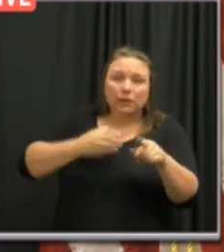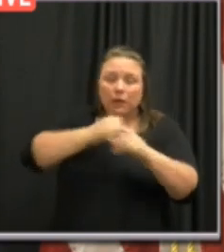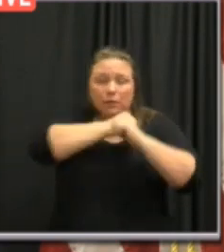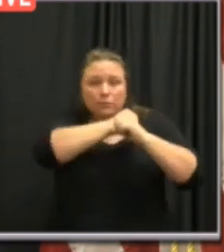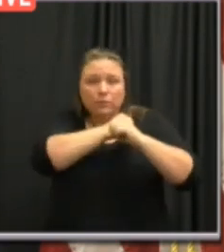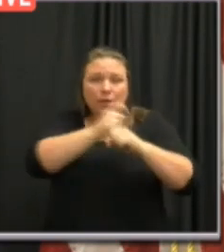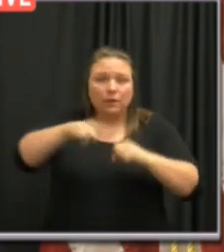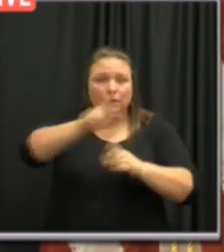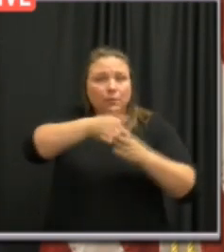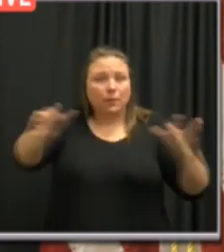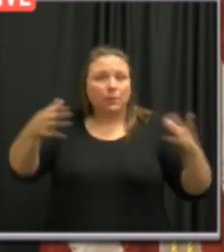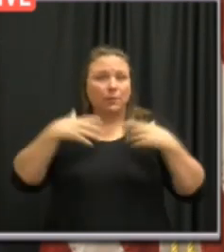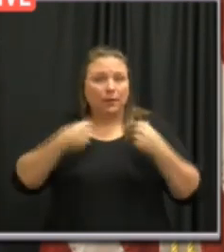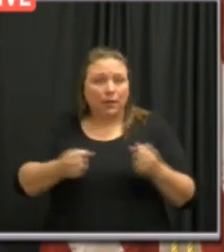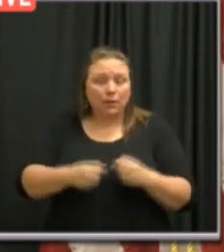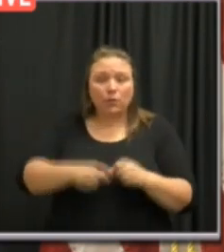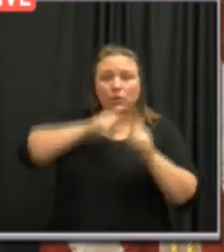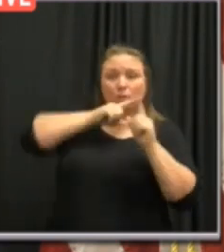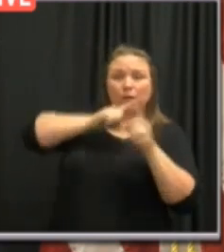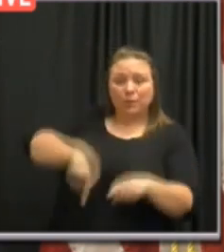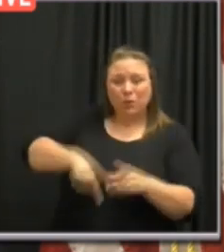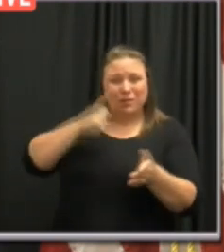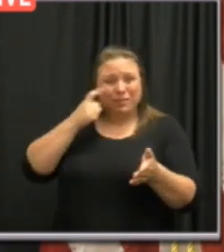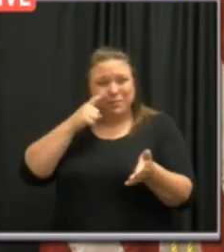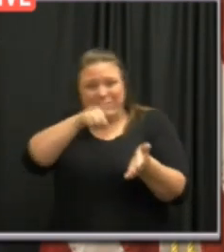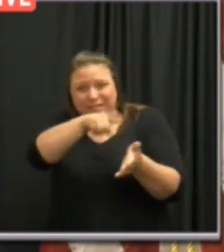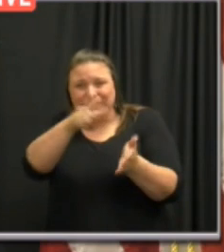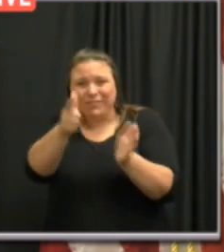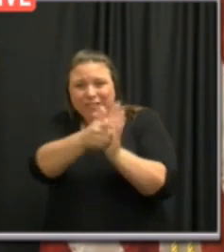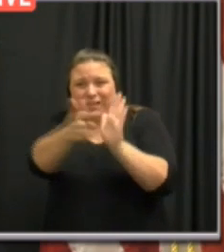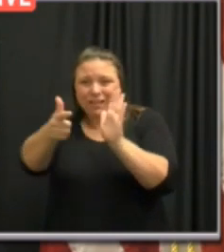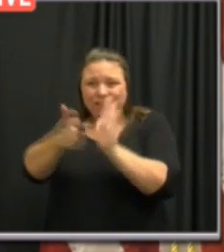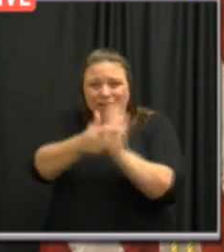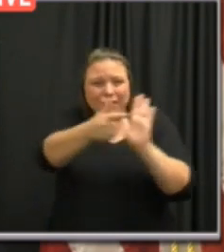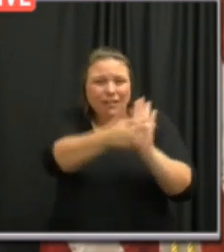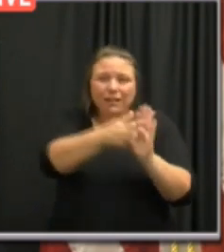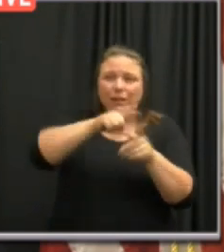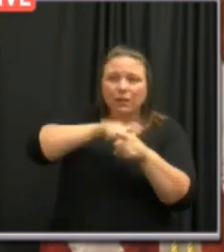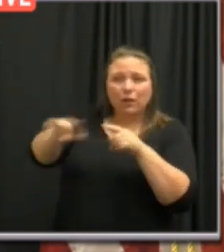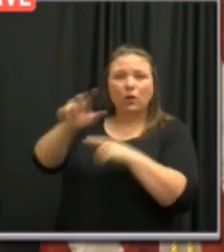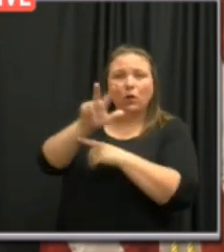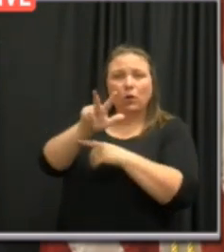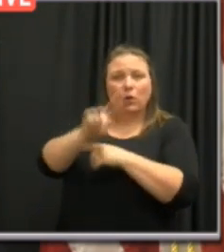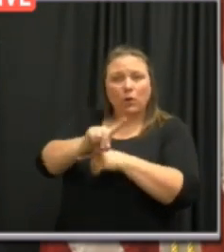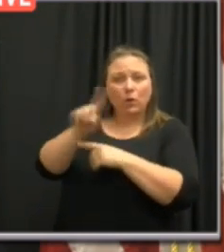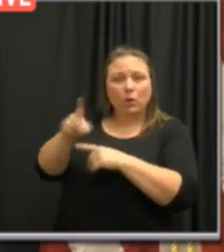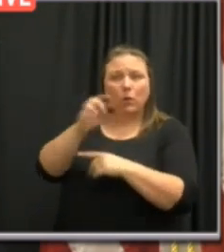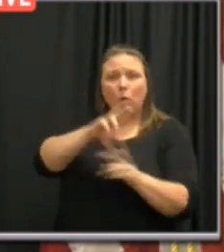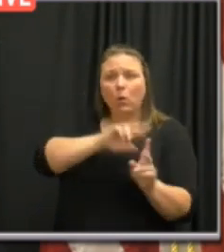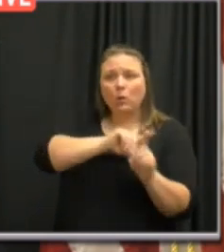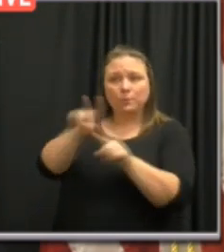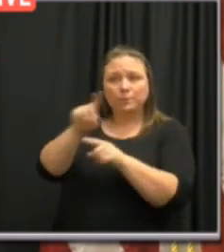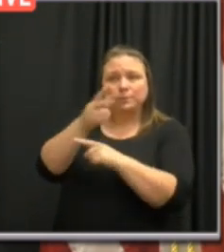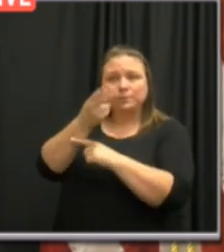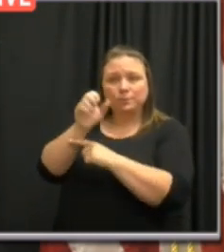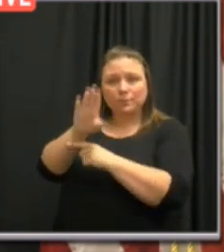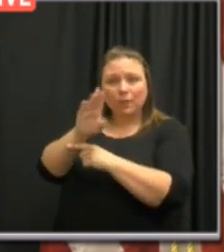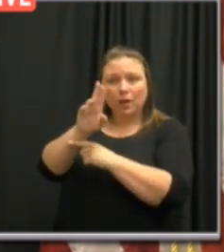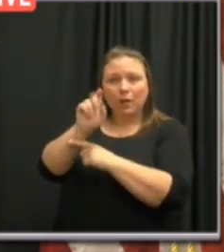public health. Report suspected violations of our public health orders by dialing 311 or visiting